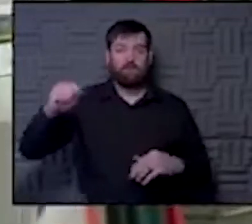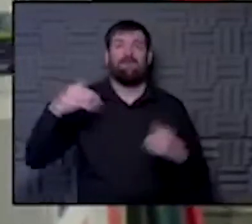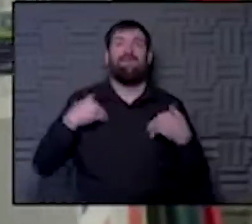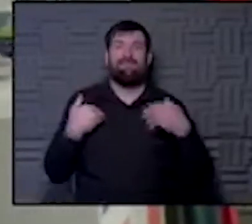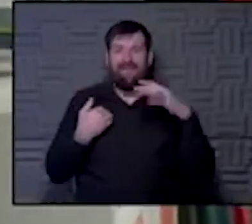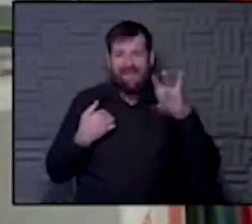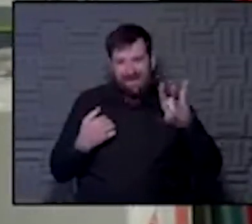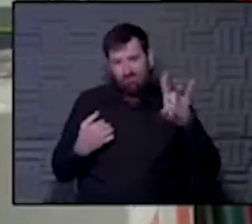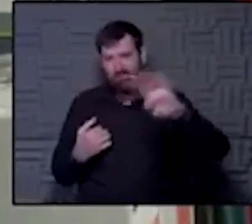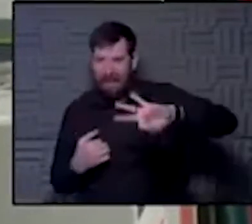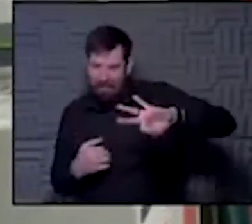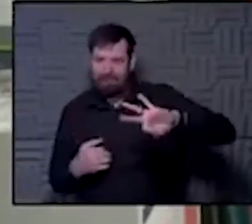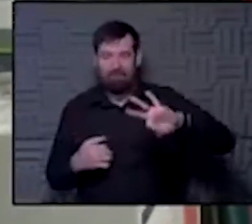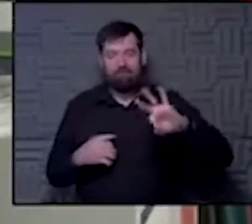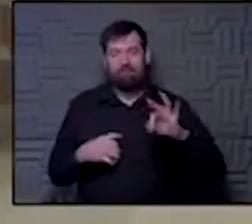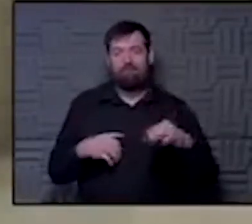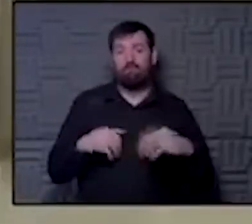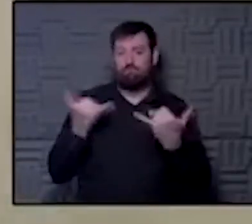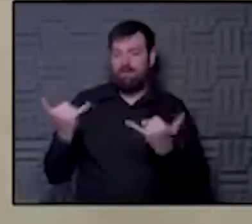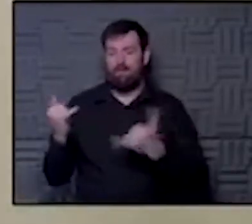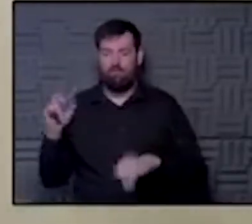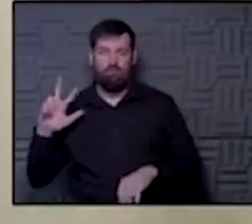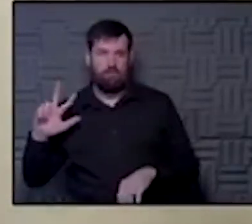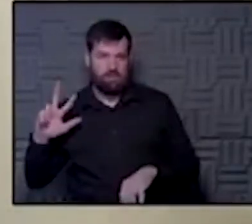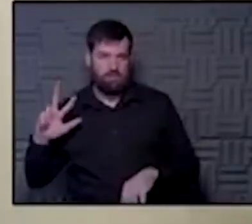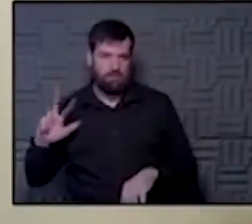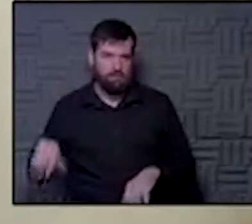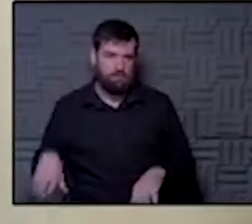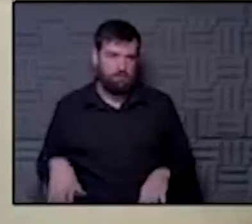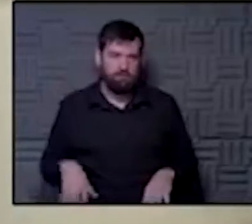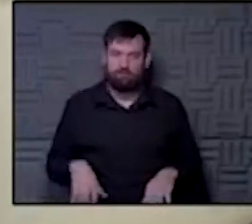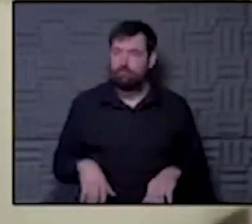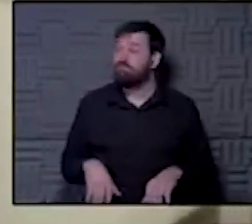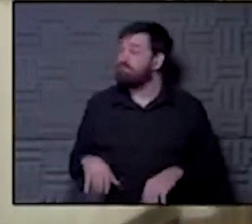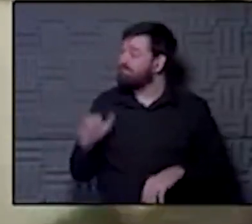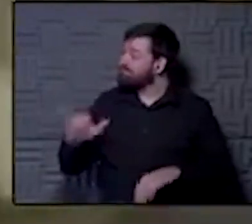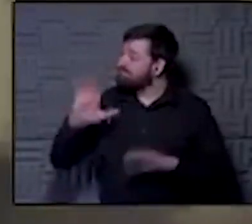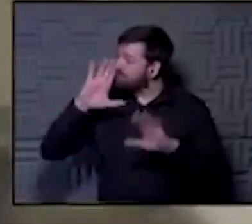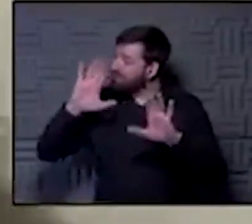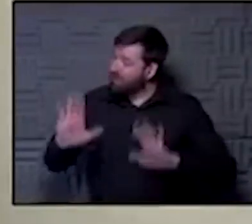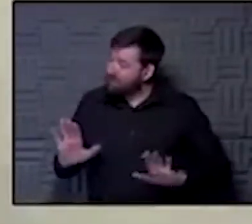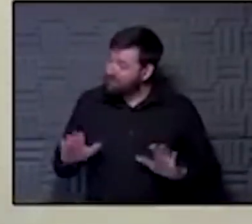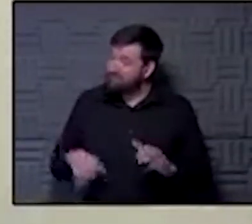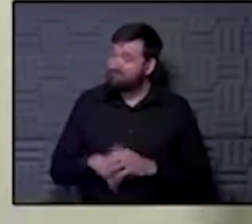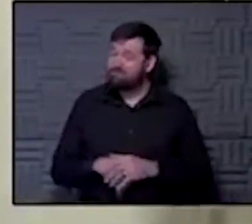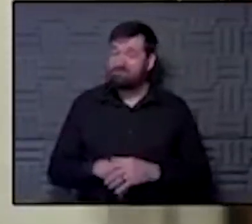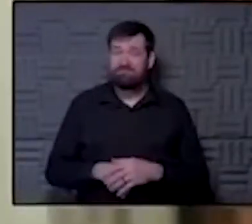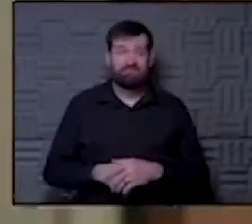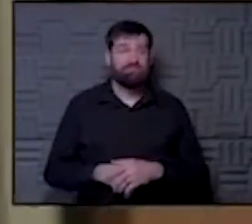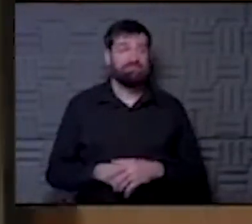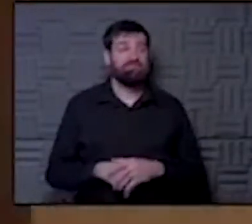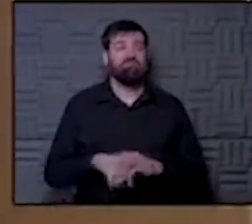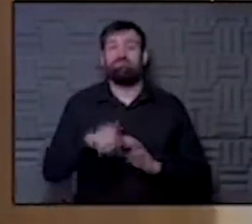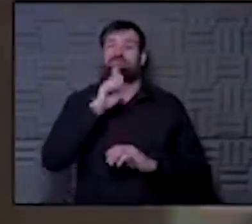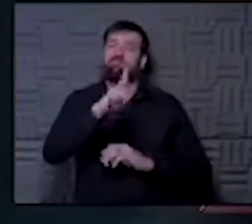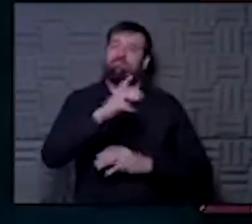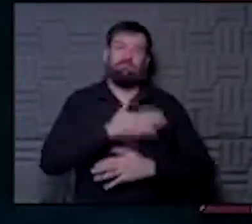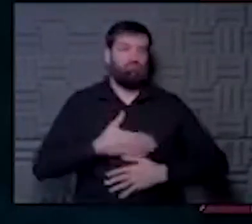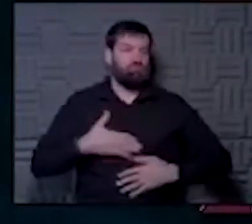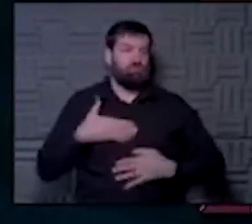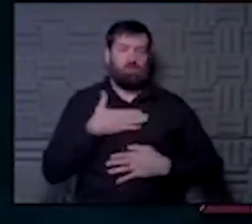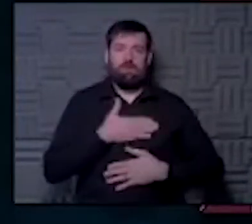patients a day, where right now we're only able to do about 3. You know, that is awesome, and I'll tell you what, I really appreciate